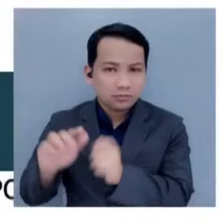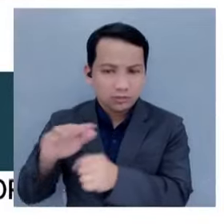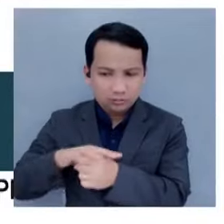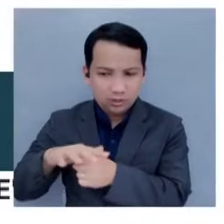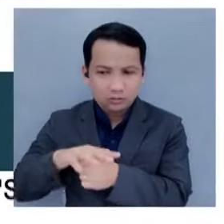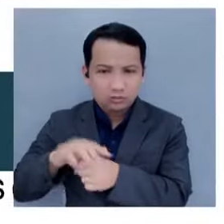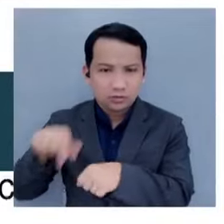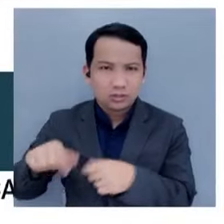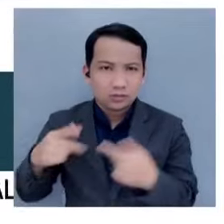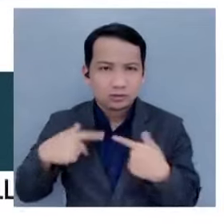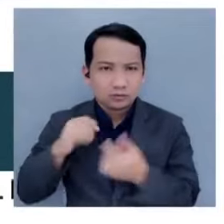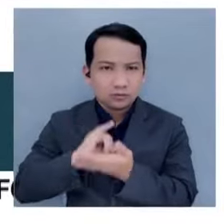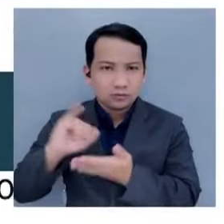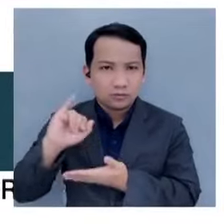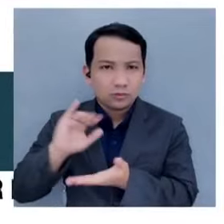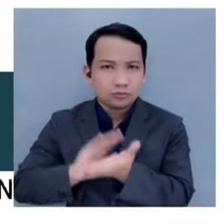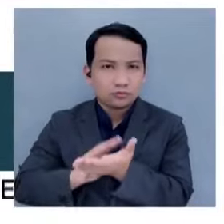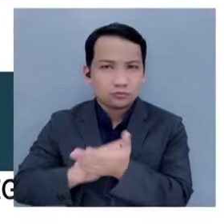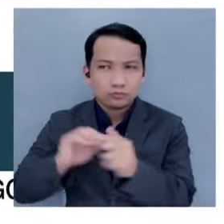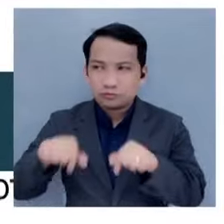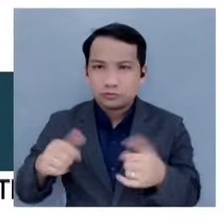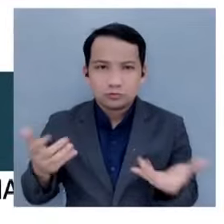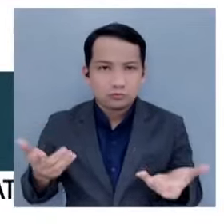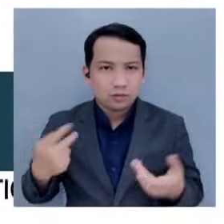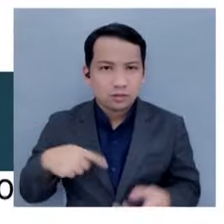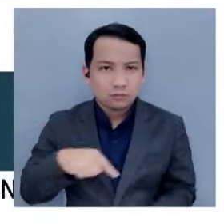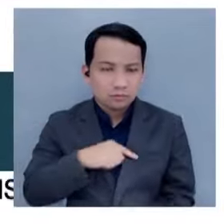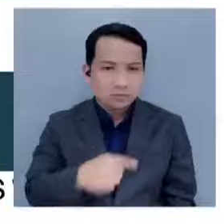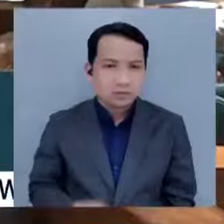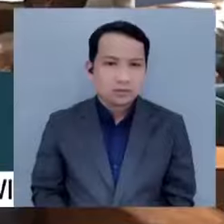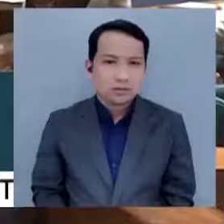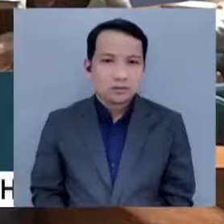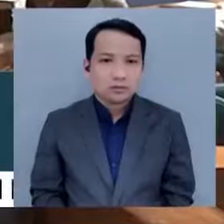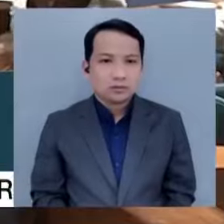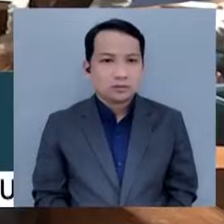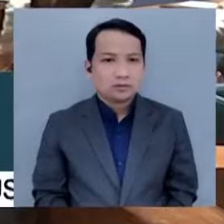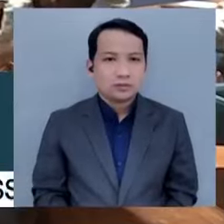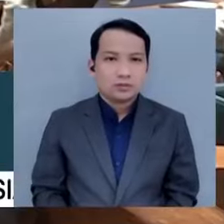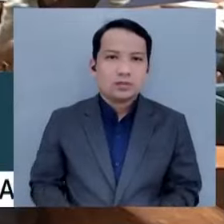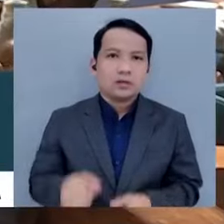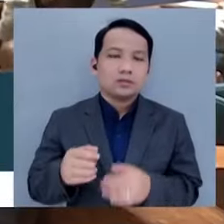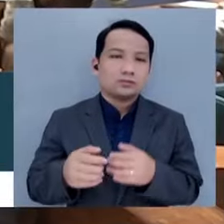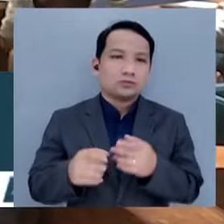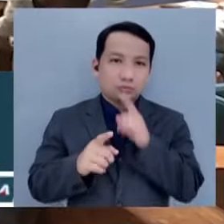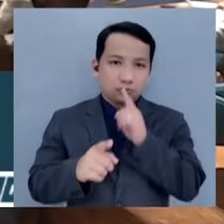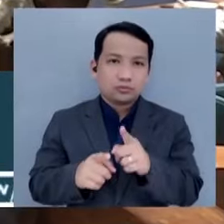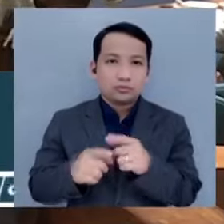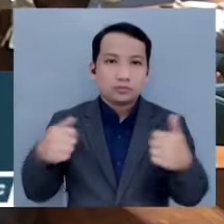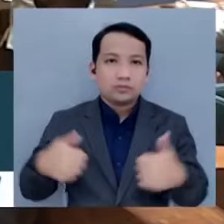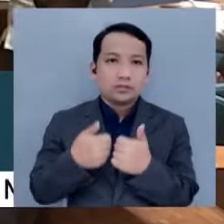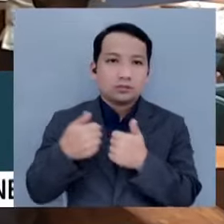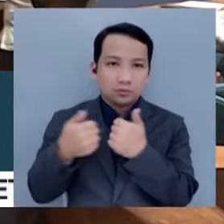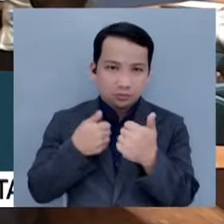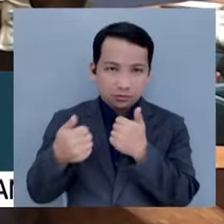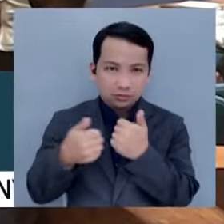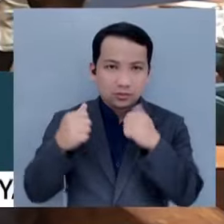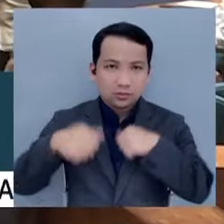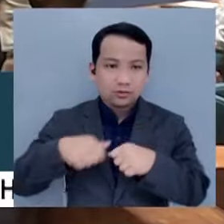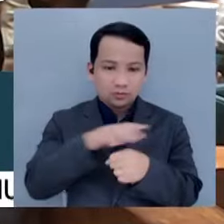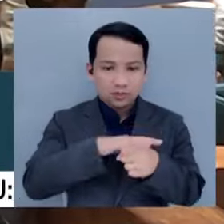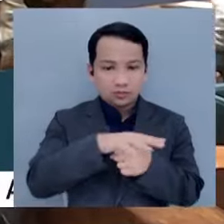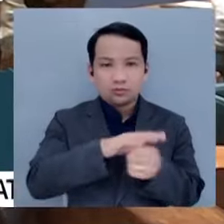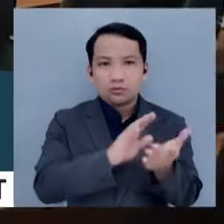Congressman? As a matter of fact, it will be a competition. It will be a challenge for our local schools here